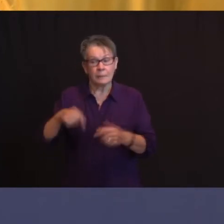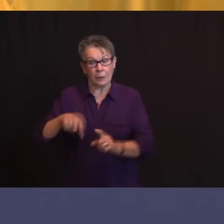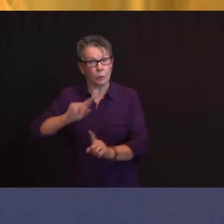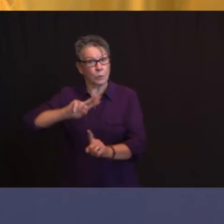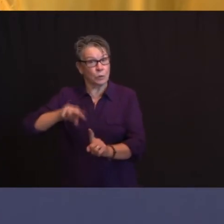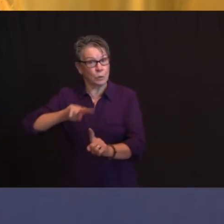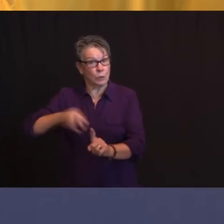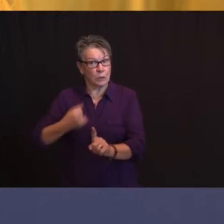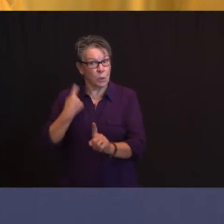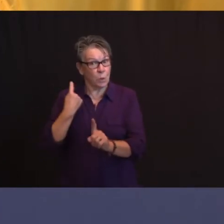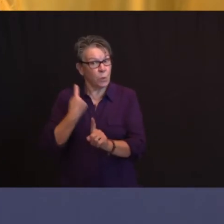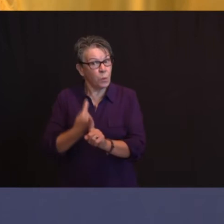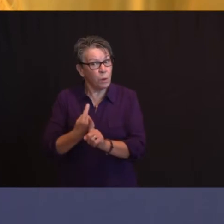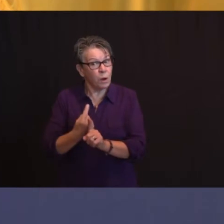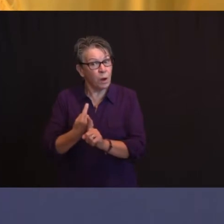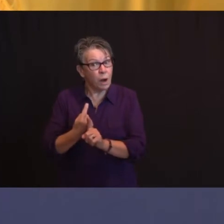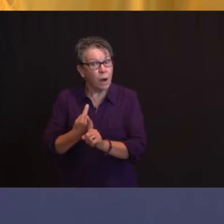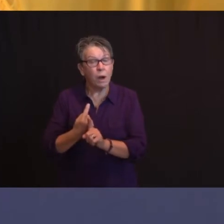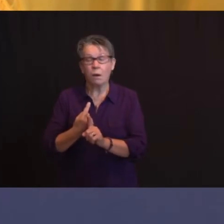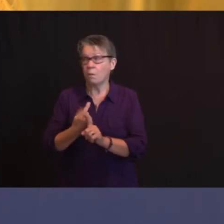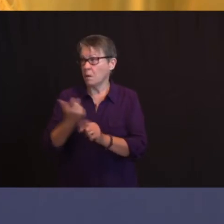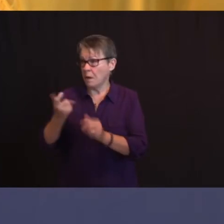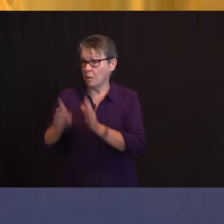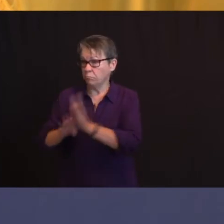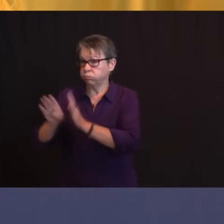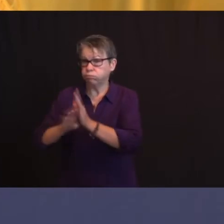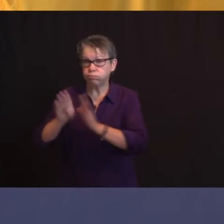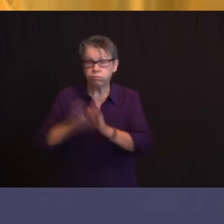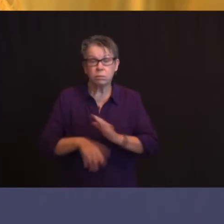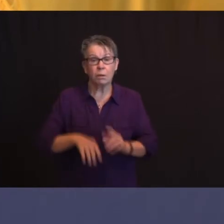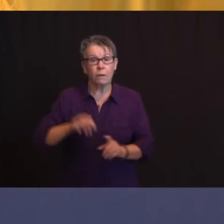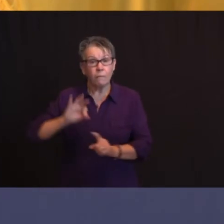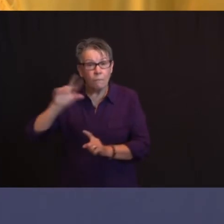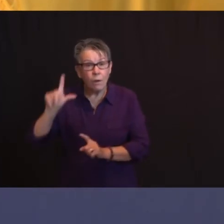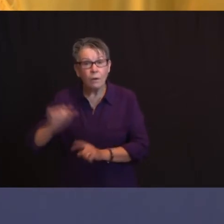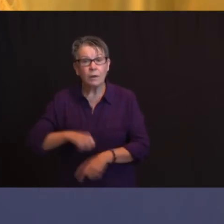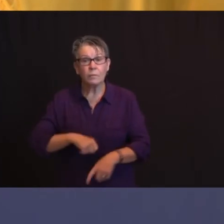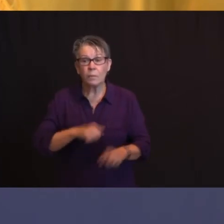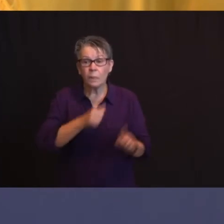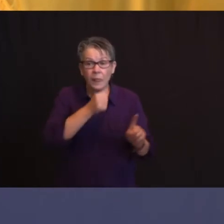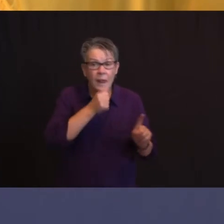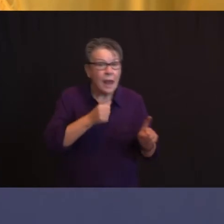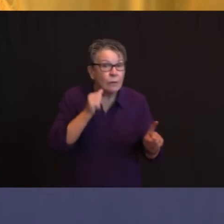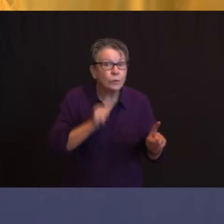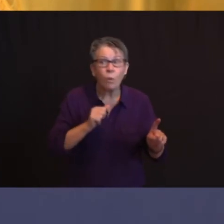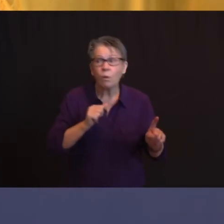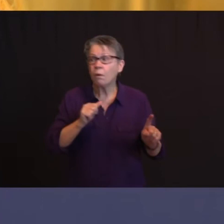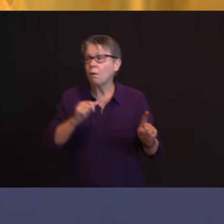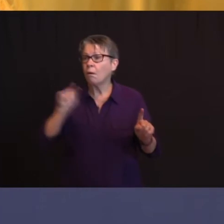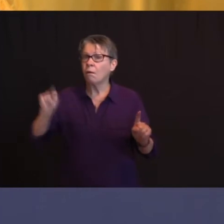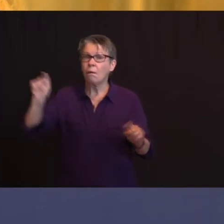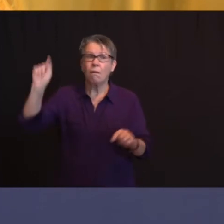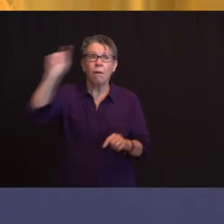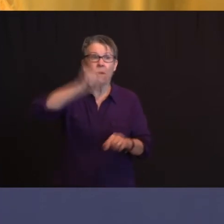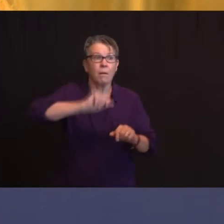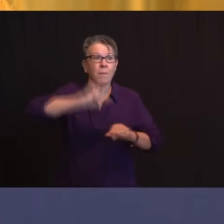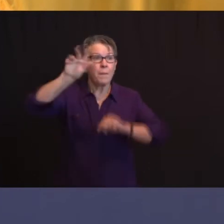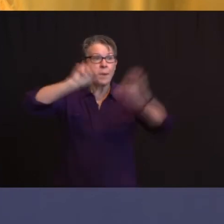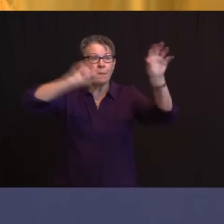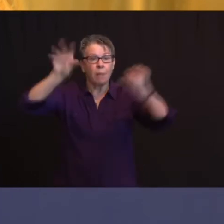Arizona in May and June. The whole country's on fire, and that certainly tests our testing